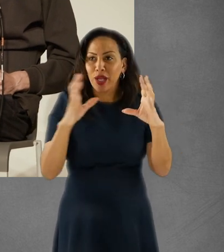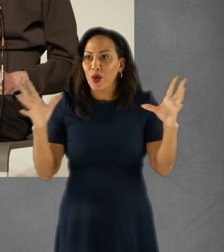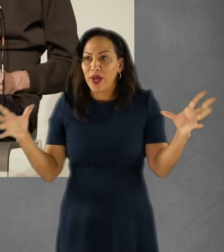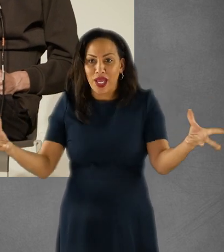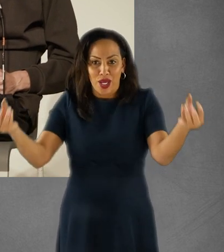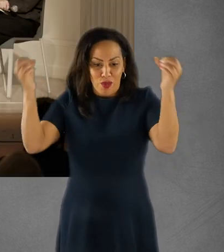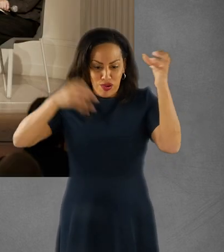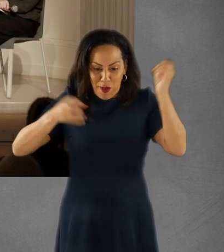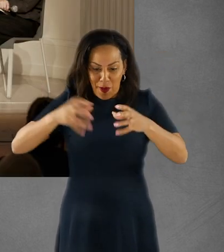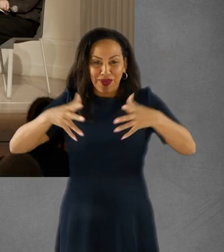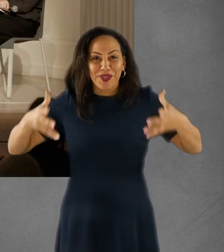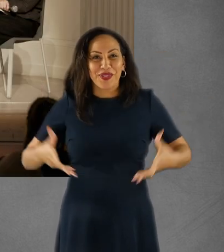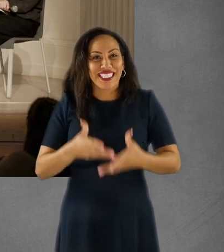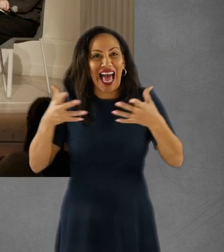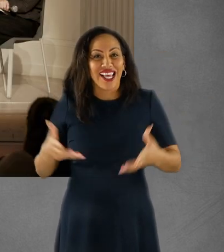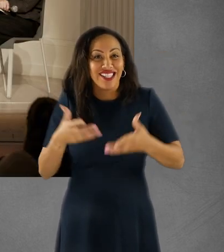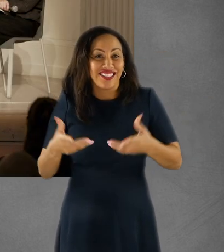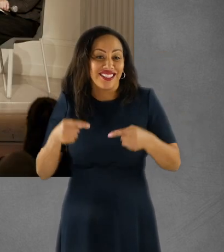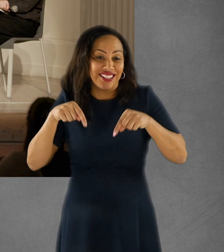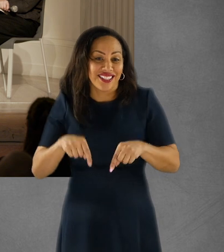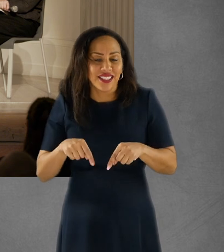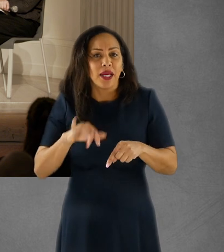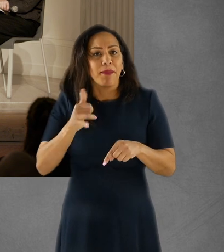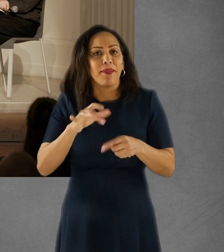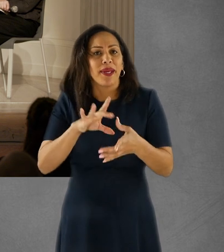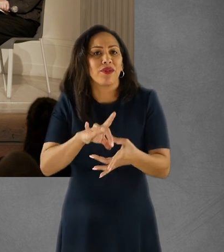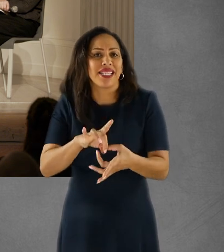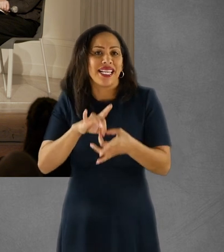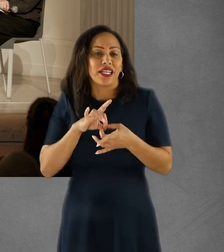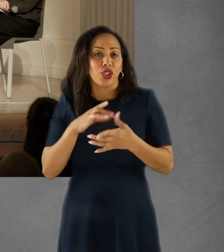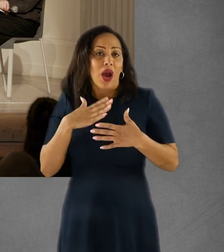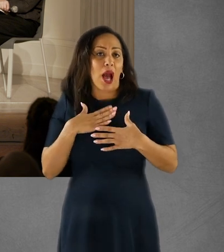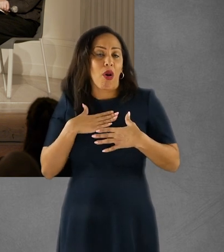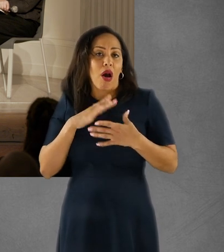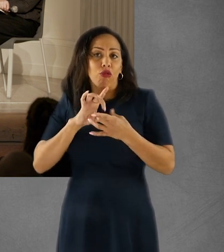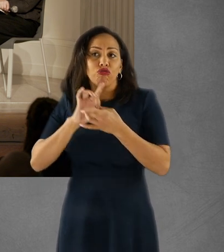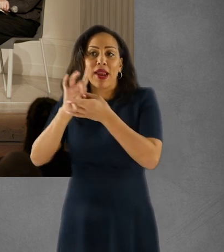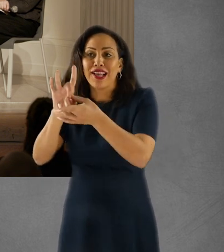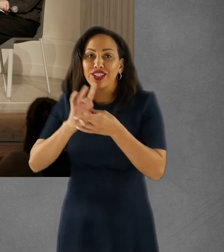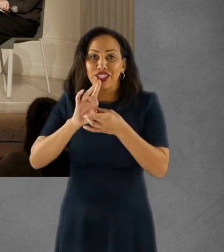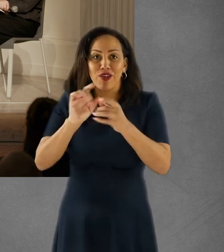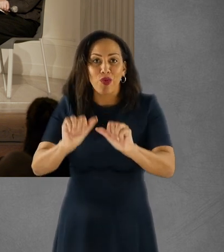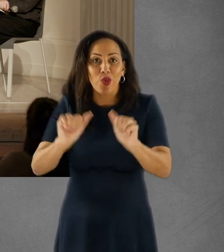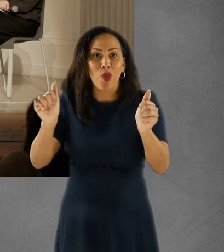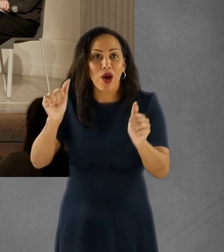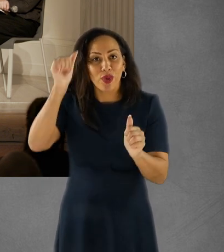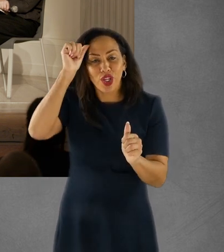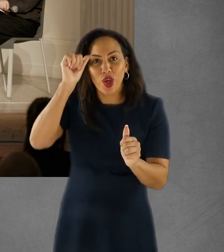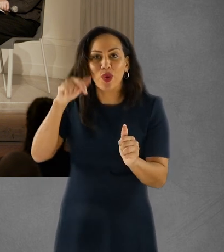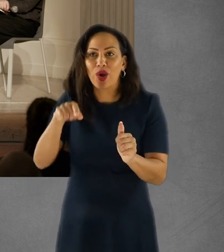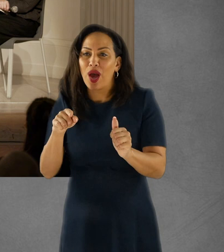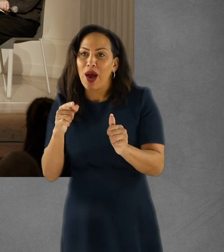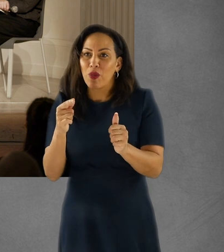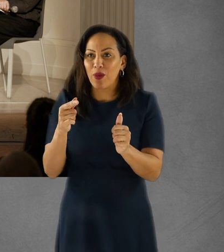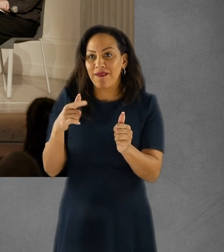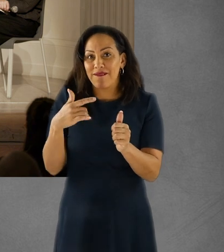made some kind of salad, and each of them was also perhaps related to our relationship with them and how well we've known each other